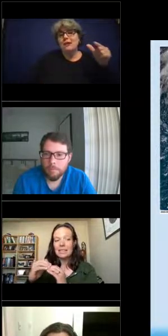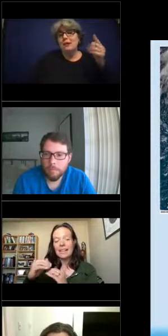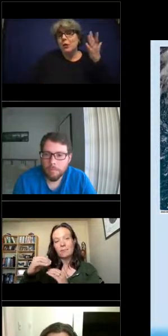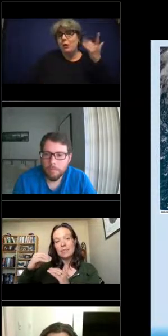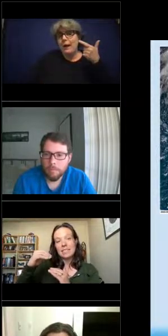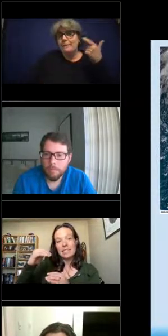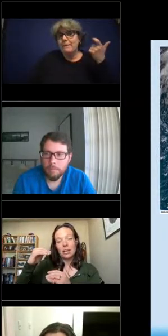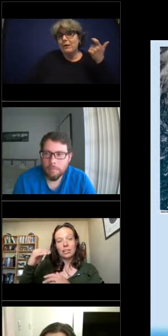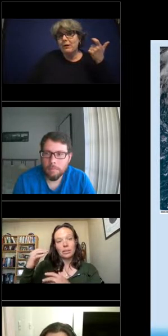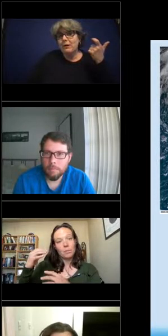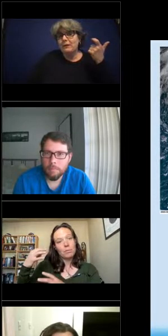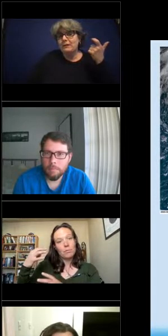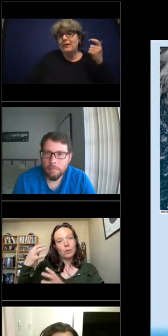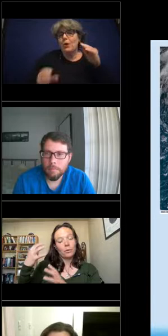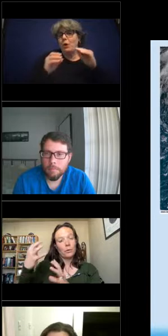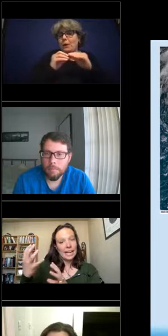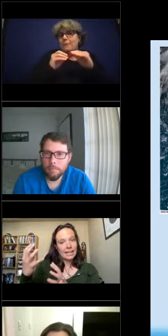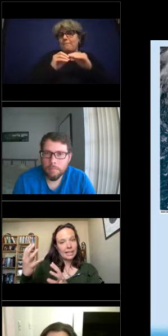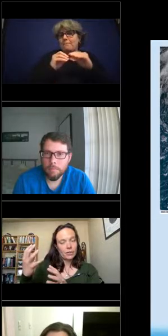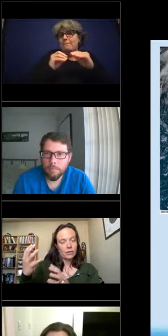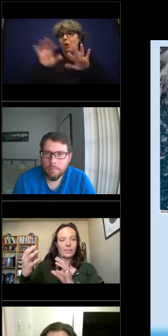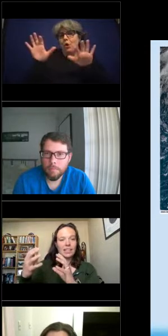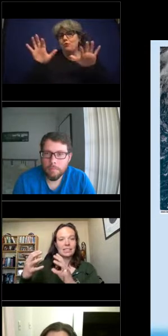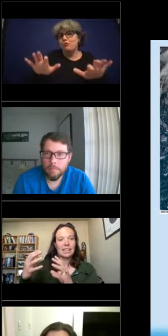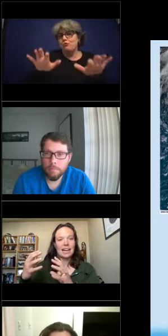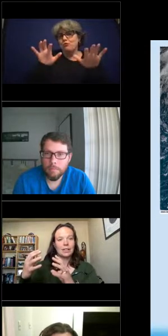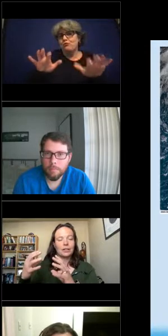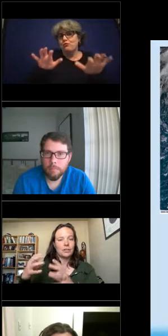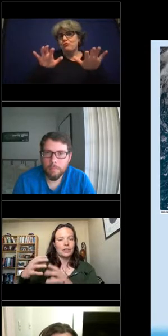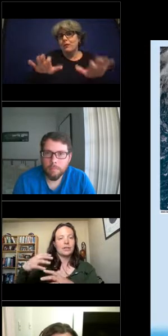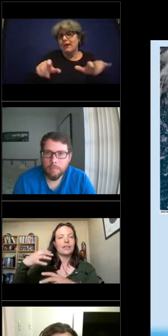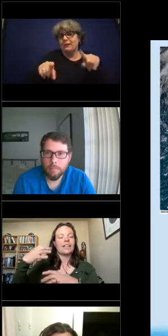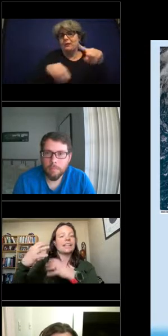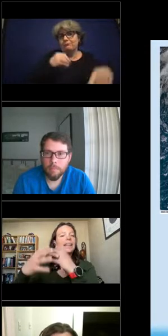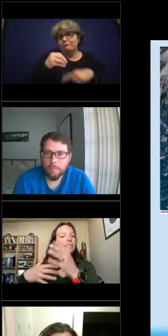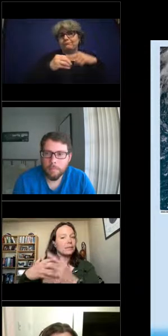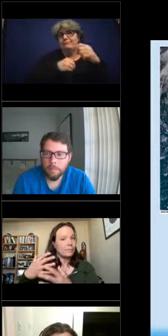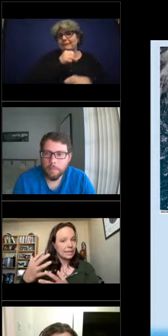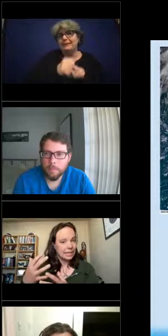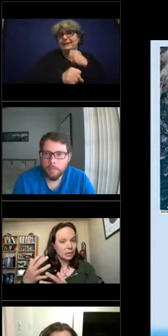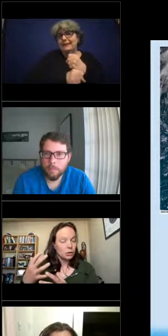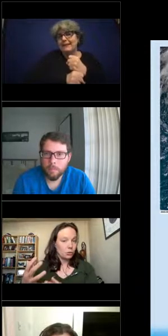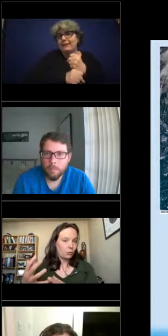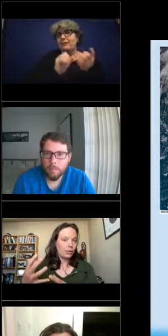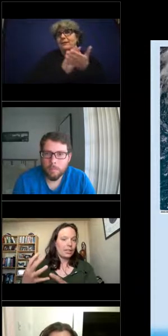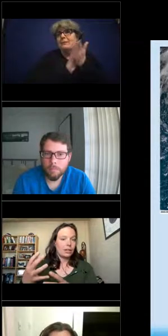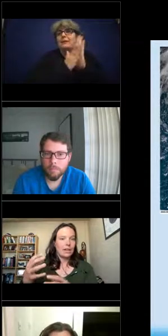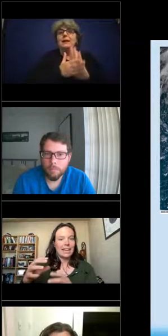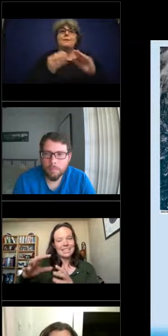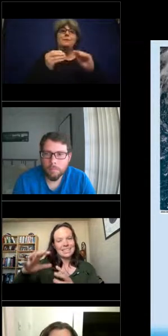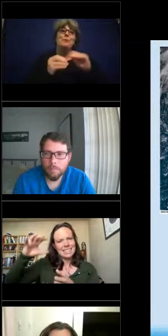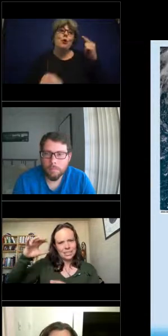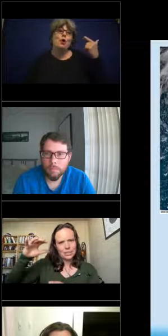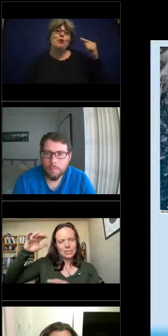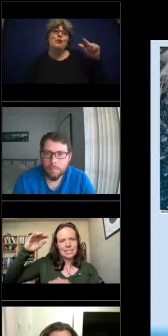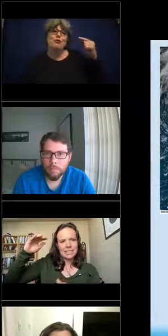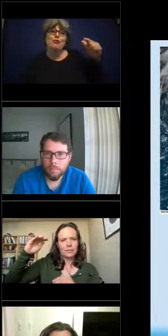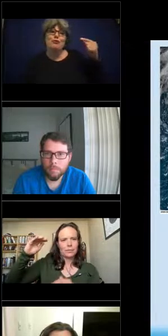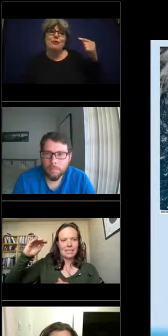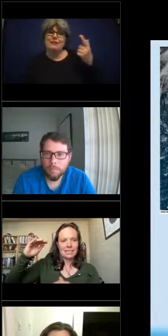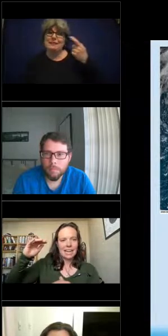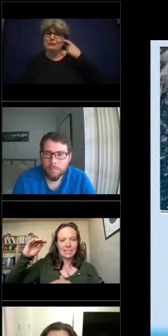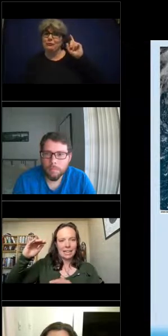because they receive a little bit more rain throughout the entire year. So they tend to be greener, and that's easier to